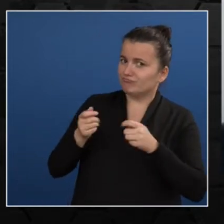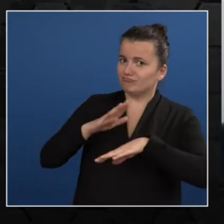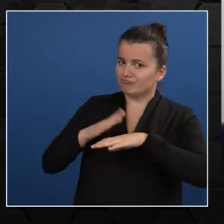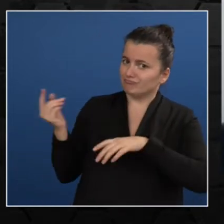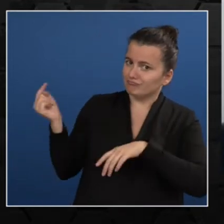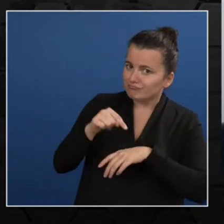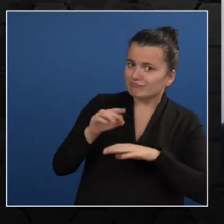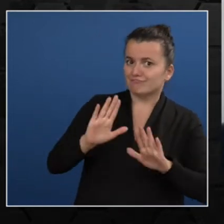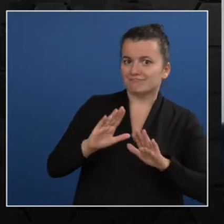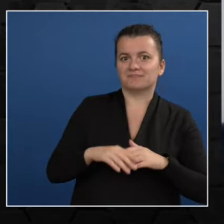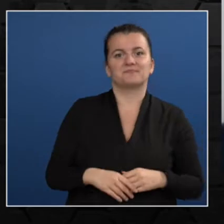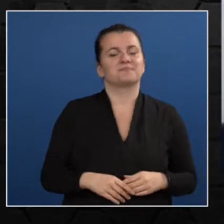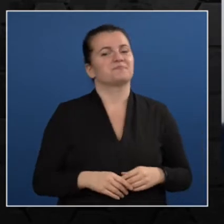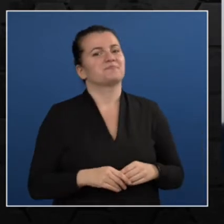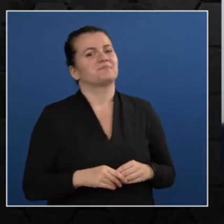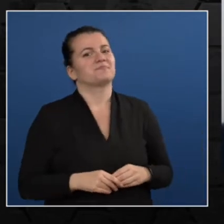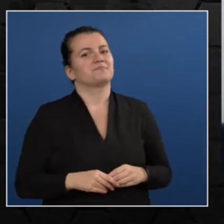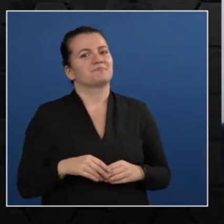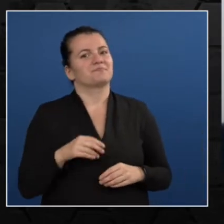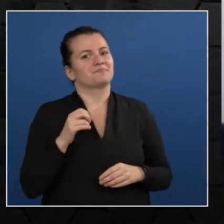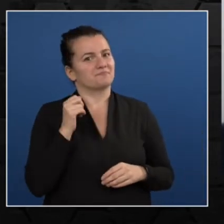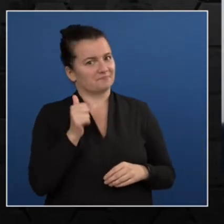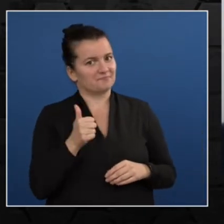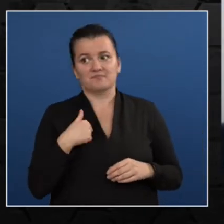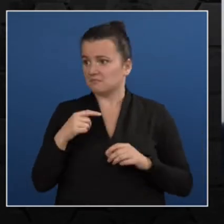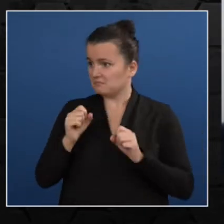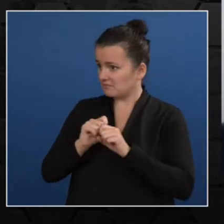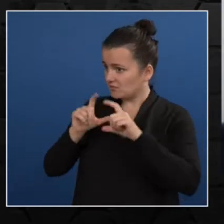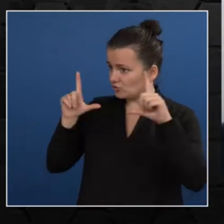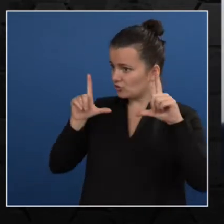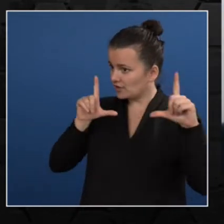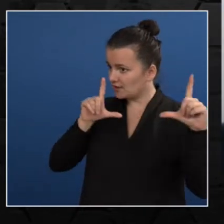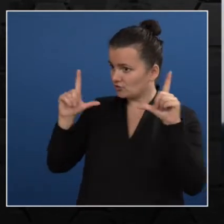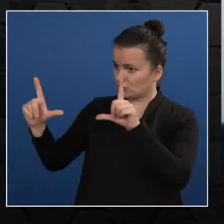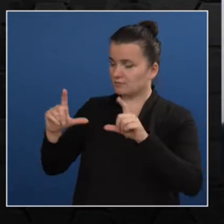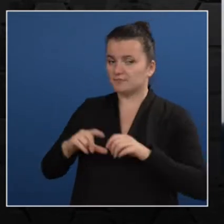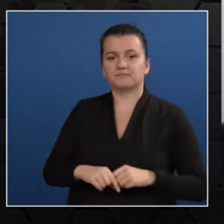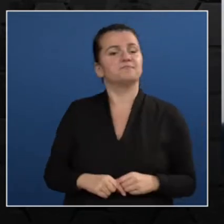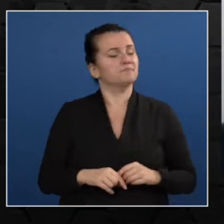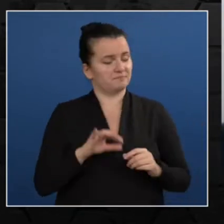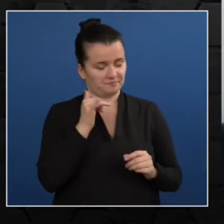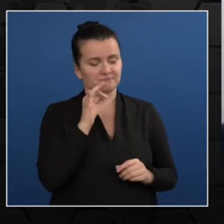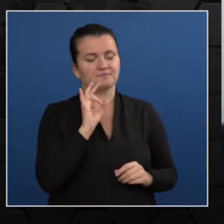started. Sure, All the best. thank you.